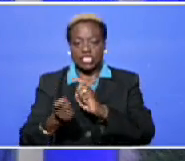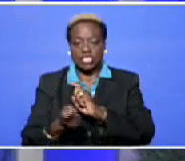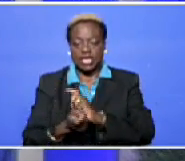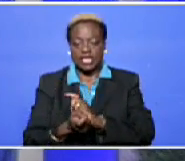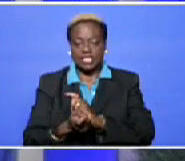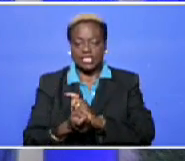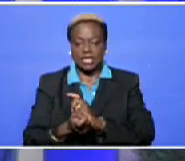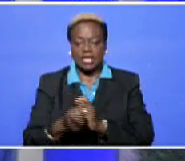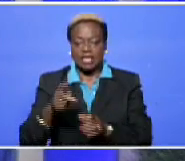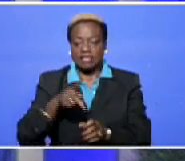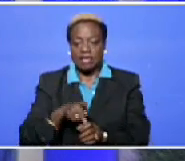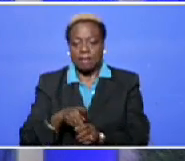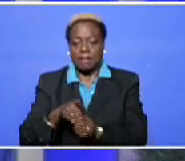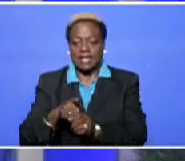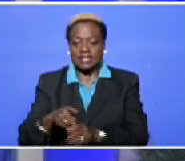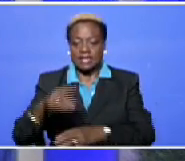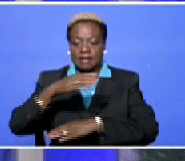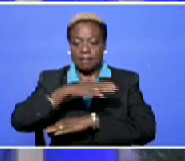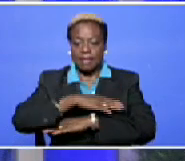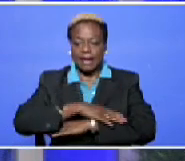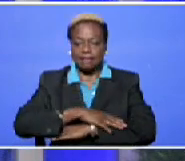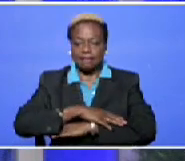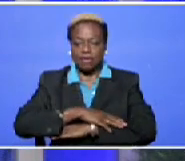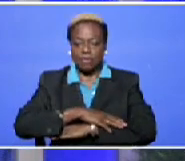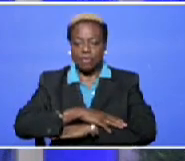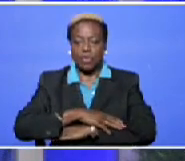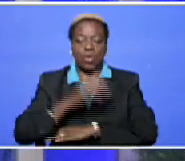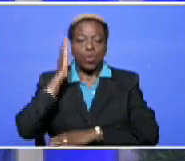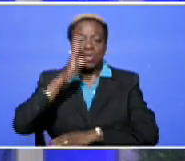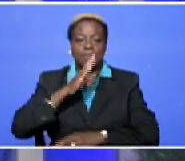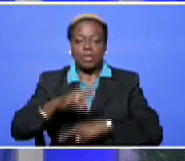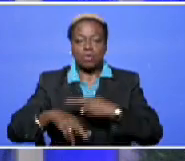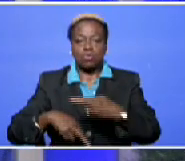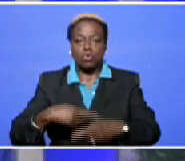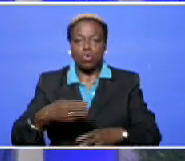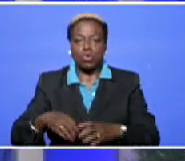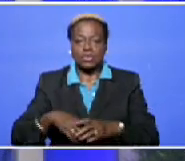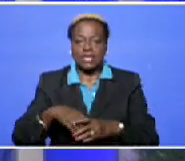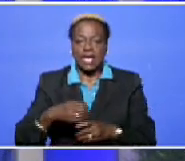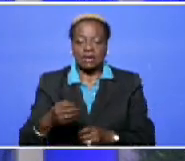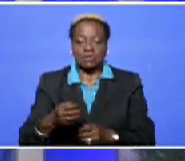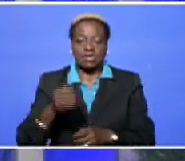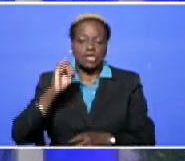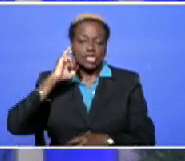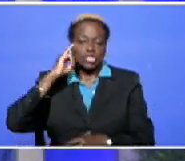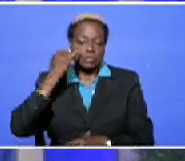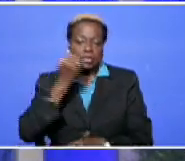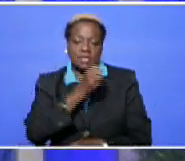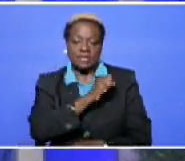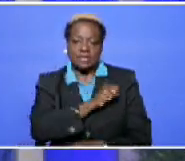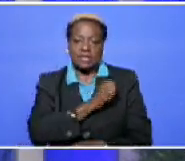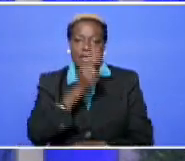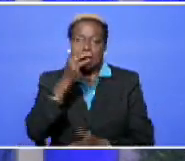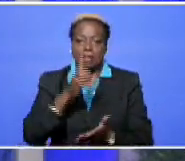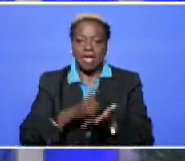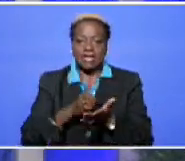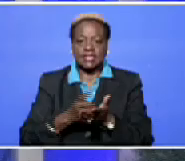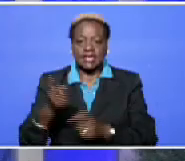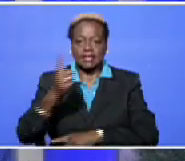be rolled out by the national flight carrier Bahamasair. Jimmy Swain got this update today from Bahamasair's managing